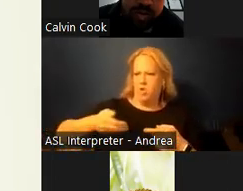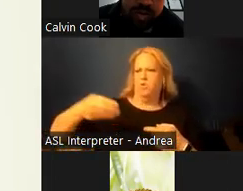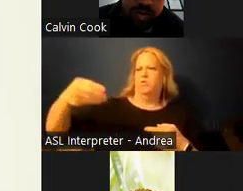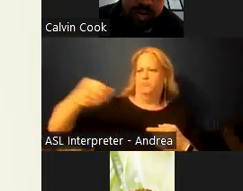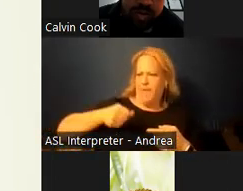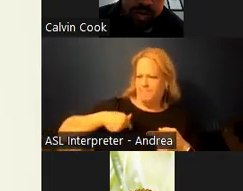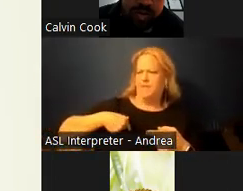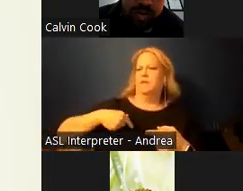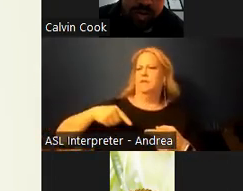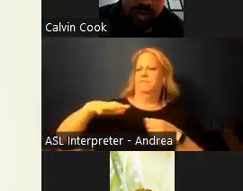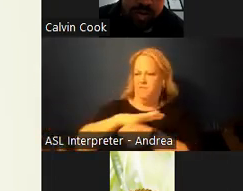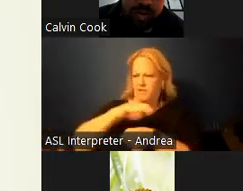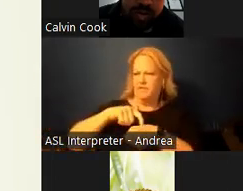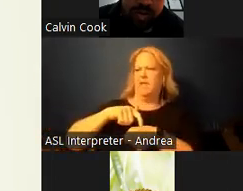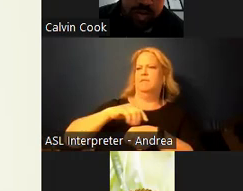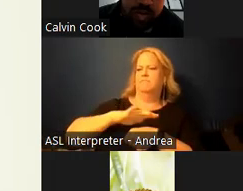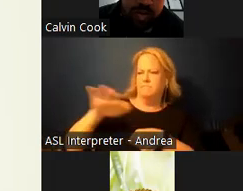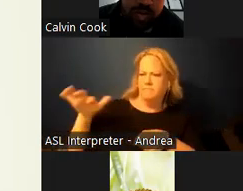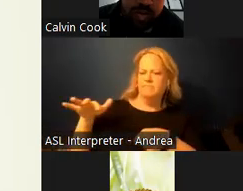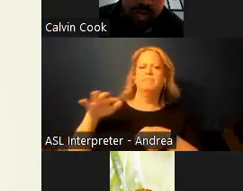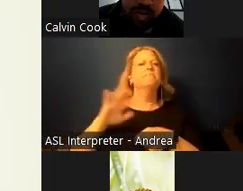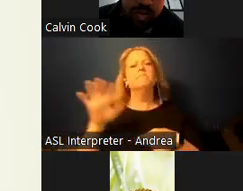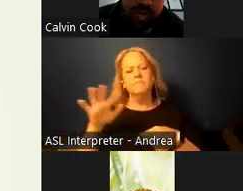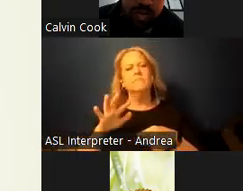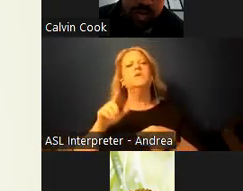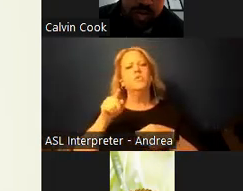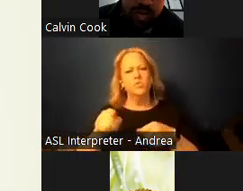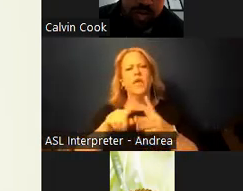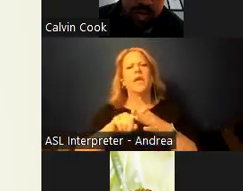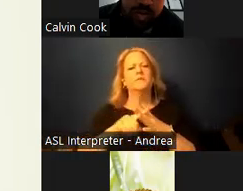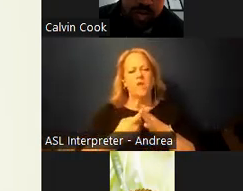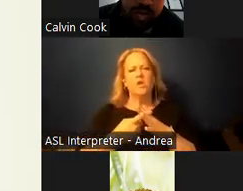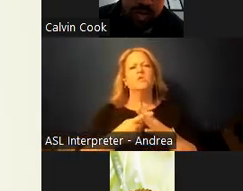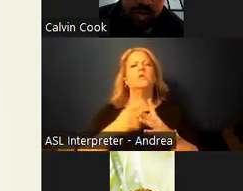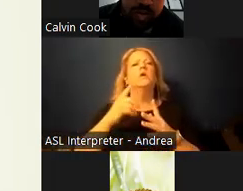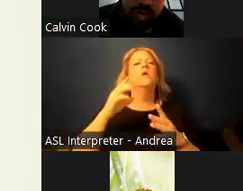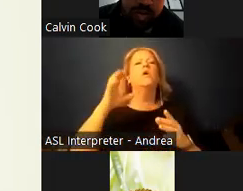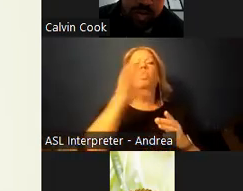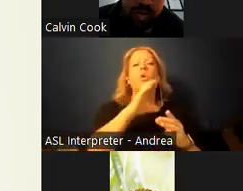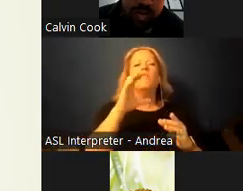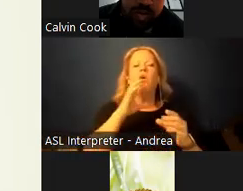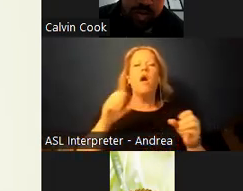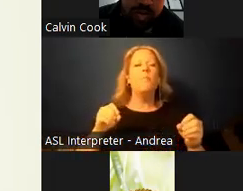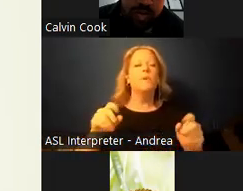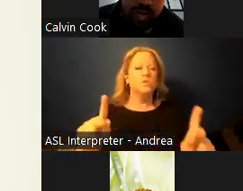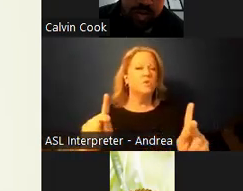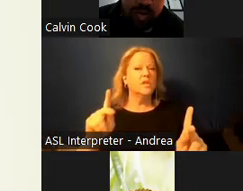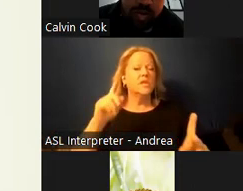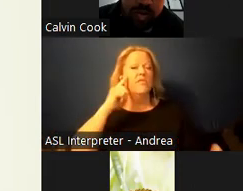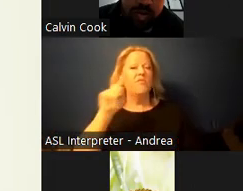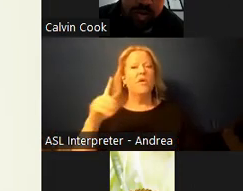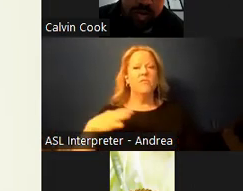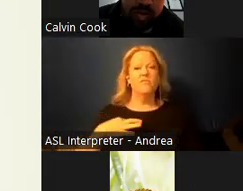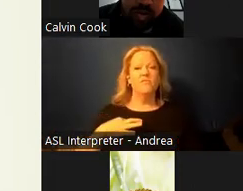But what you can do is start looking for volunteer opportunities in your community.